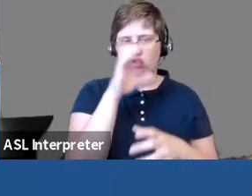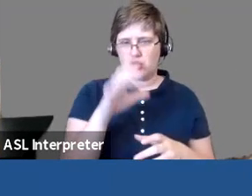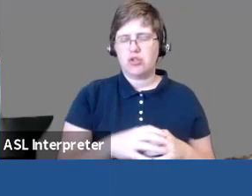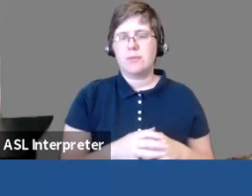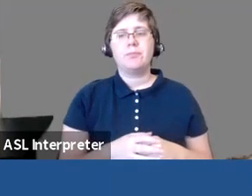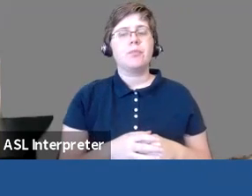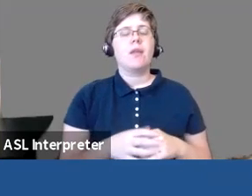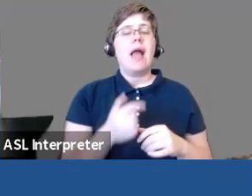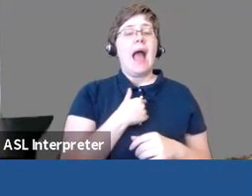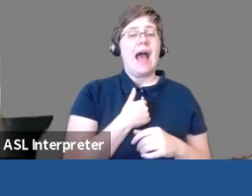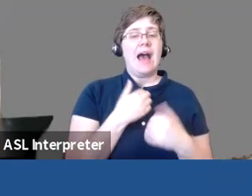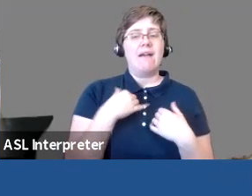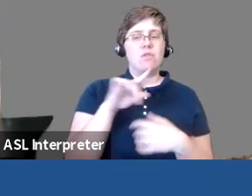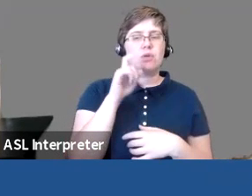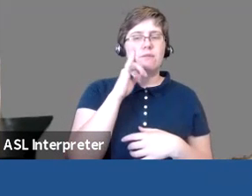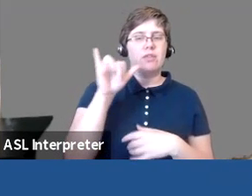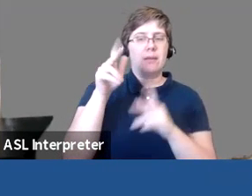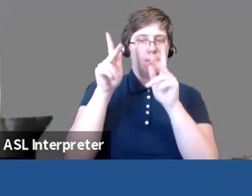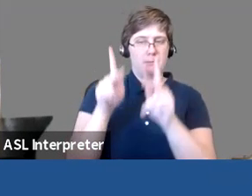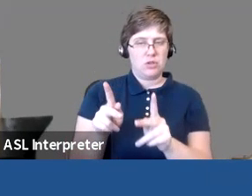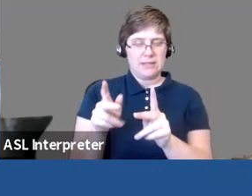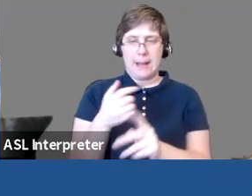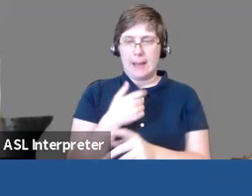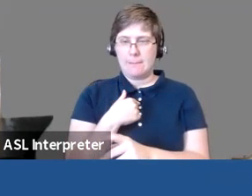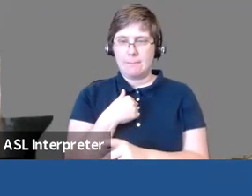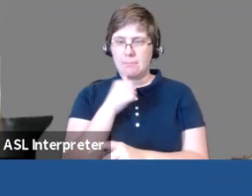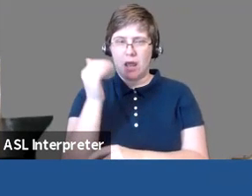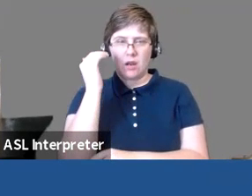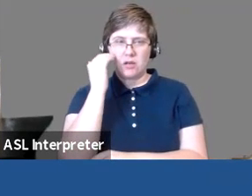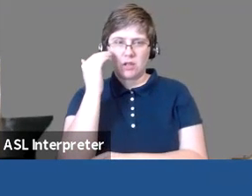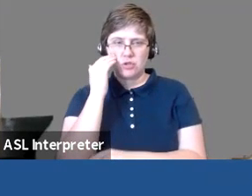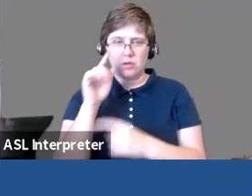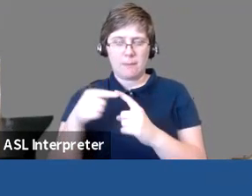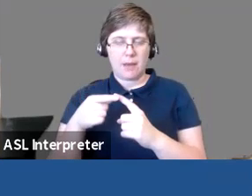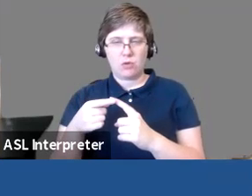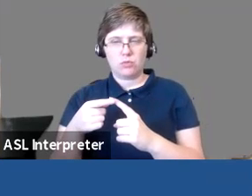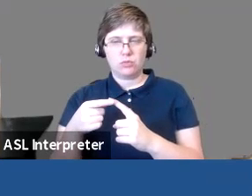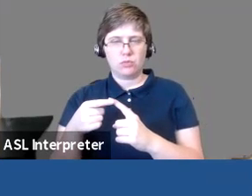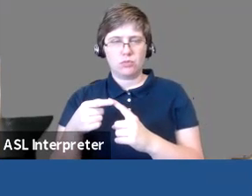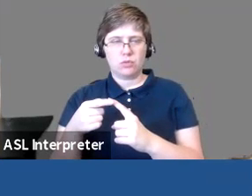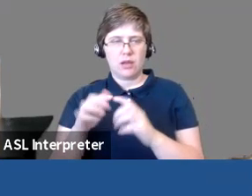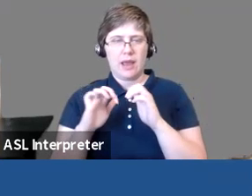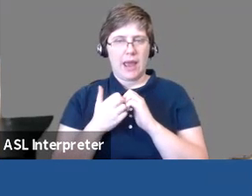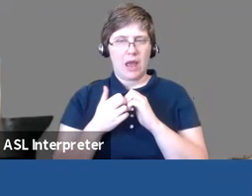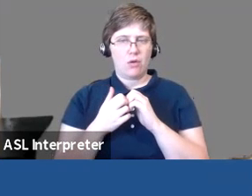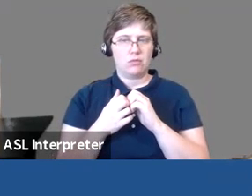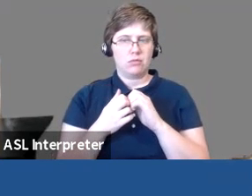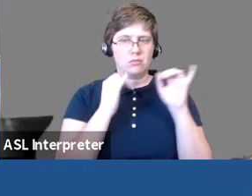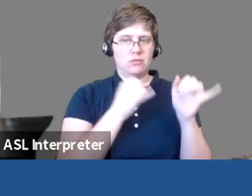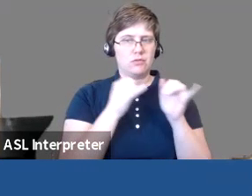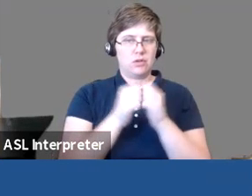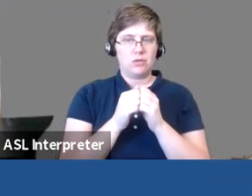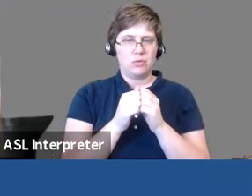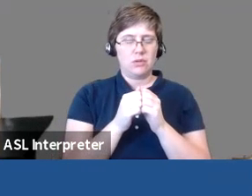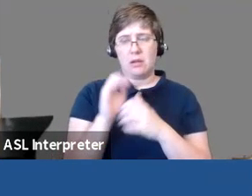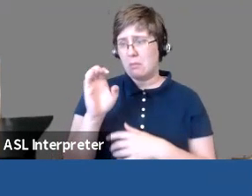I have a question for that individual. I'm not as knowledgeable about the way individuals with different,